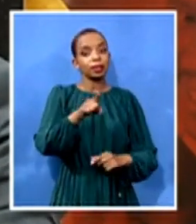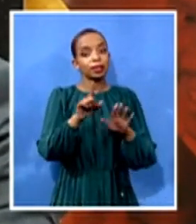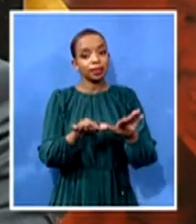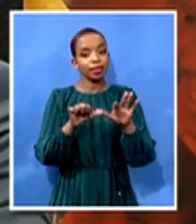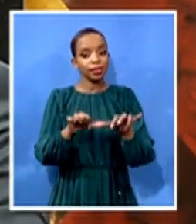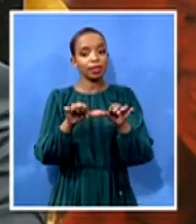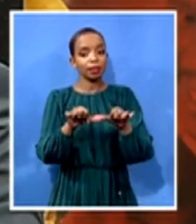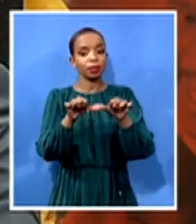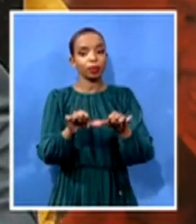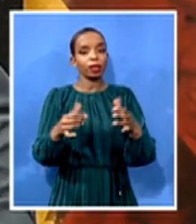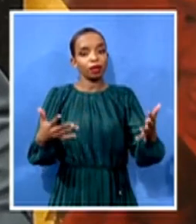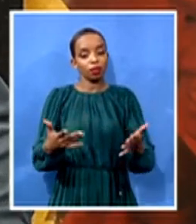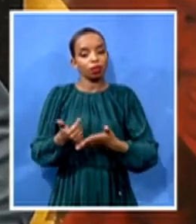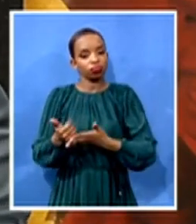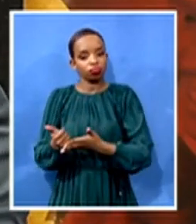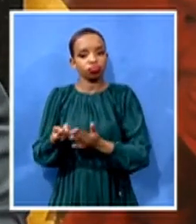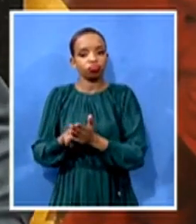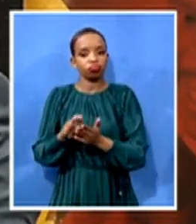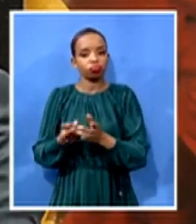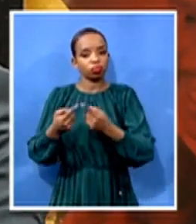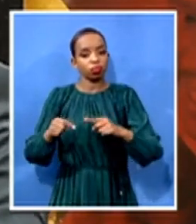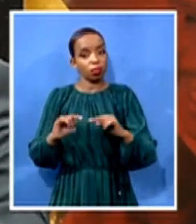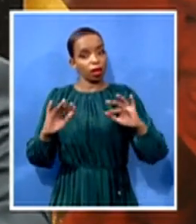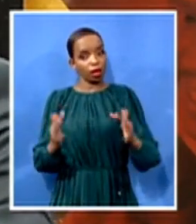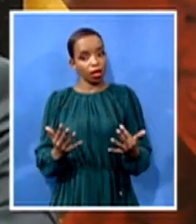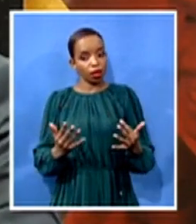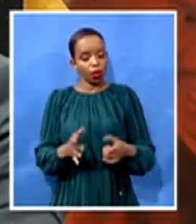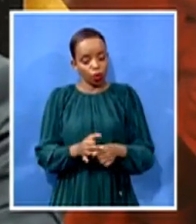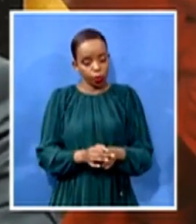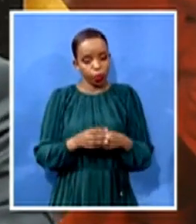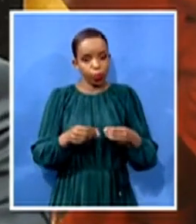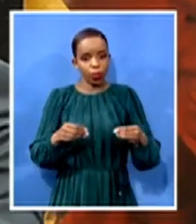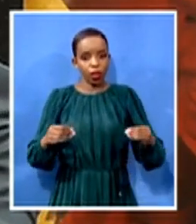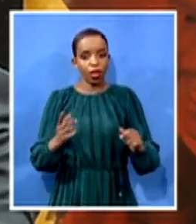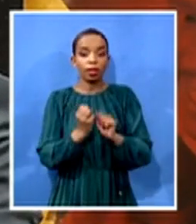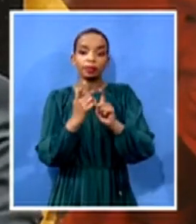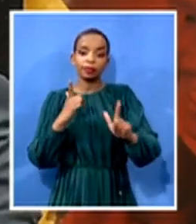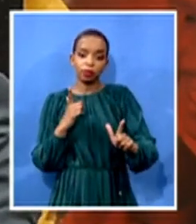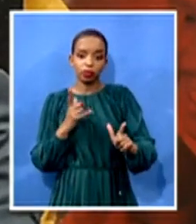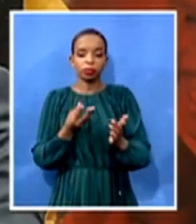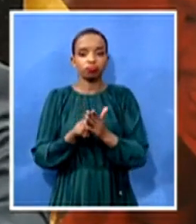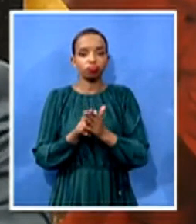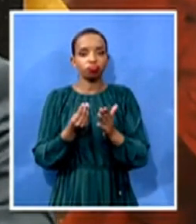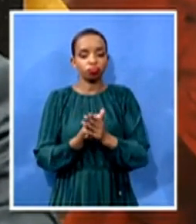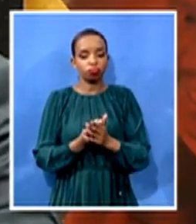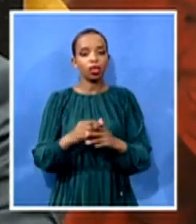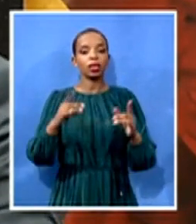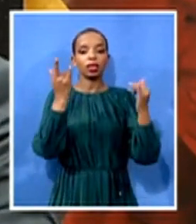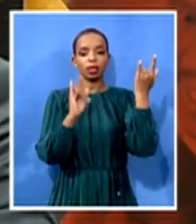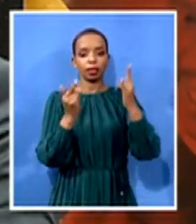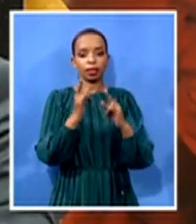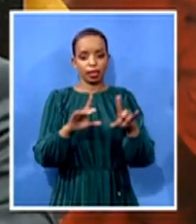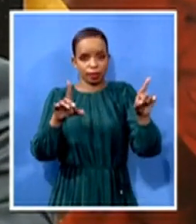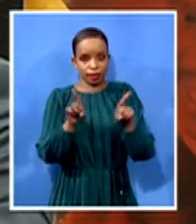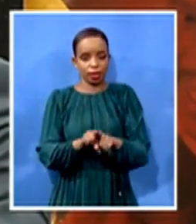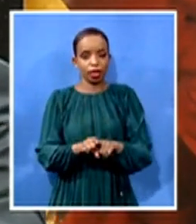SMEs, township economies, informal sector, and social economy. We are also mobilizing public investment and